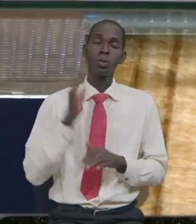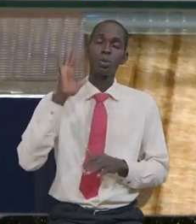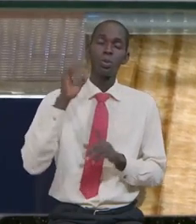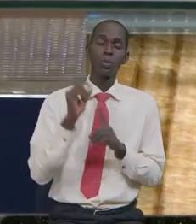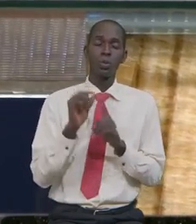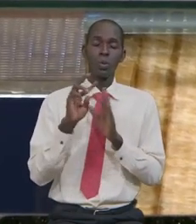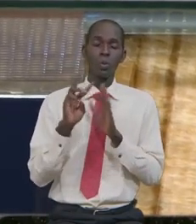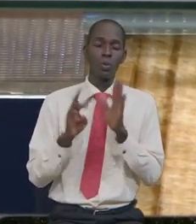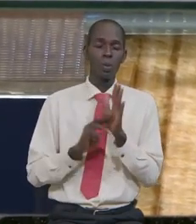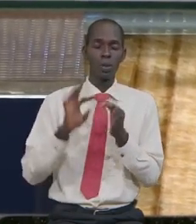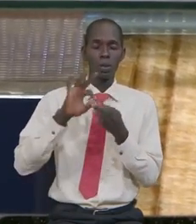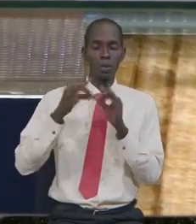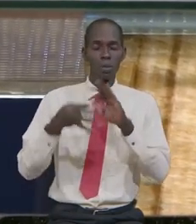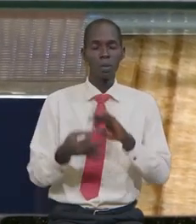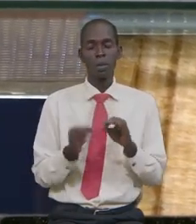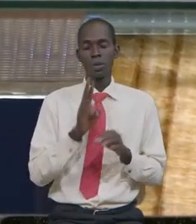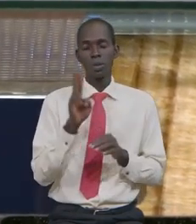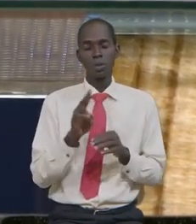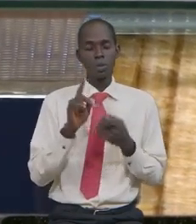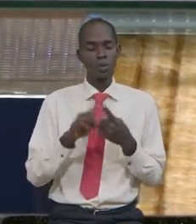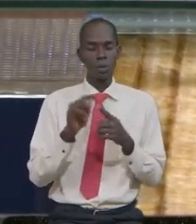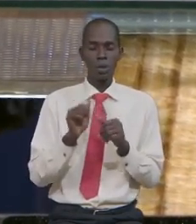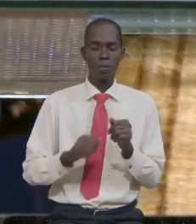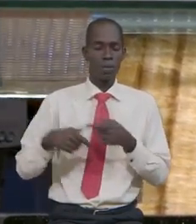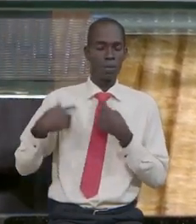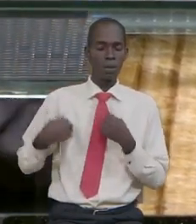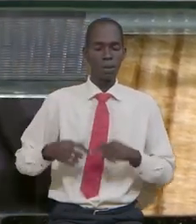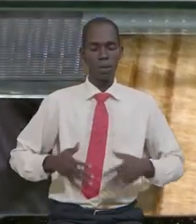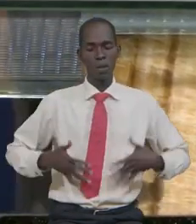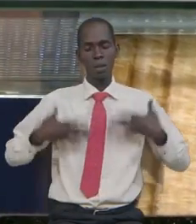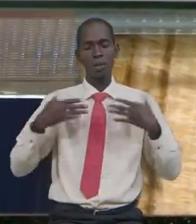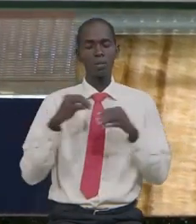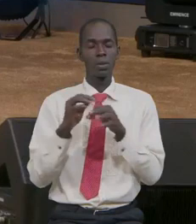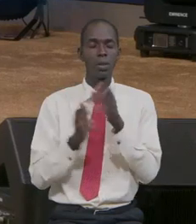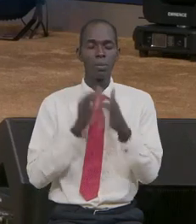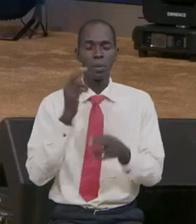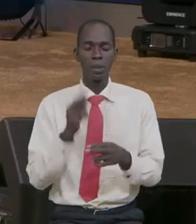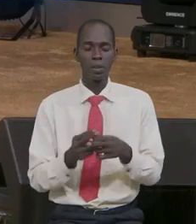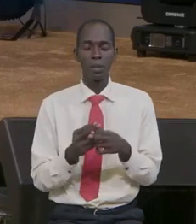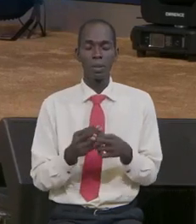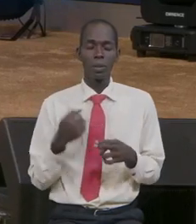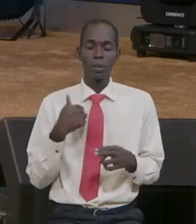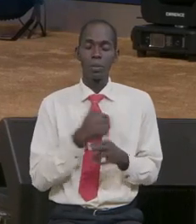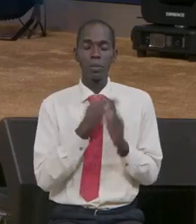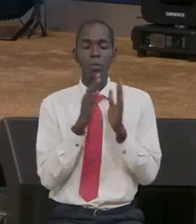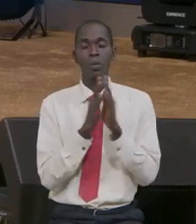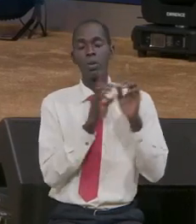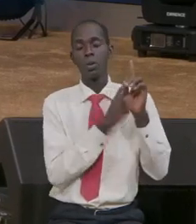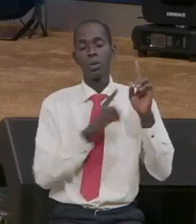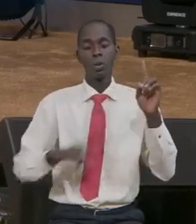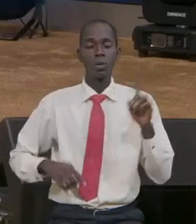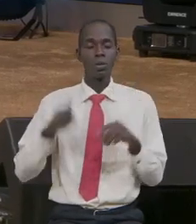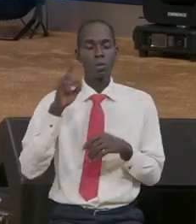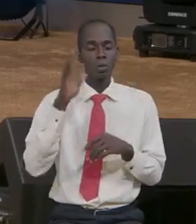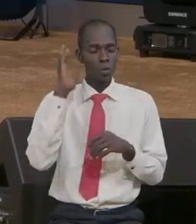interpretation, the application to every heart, every life, in Jesus' name. And we pray, Lord, you quicken